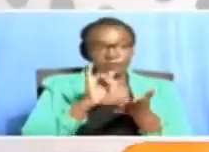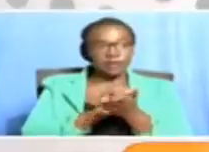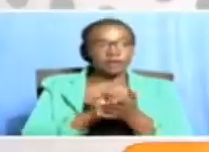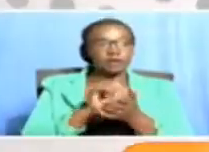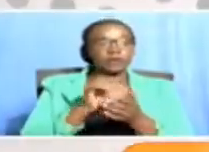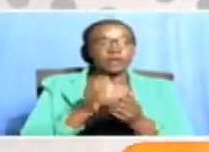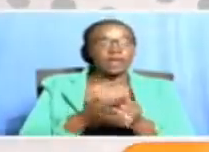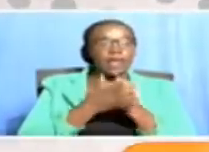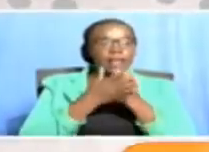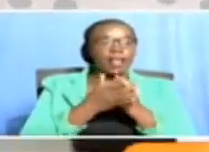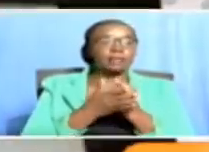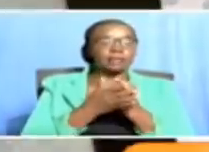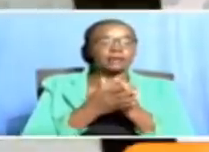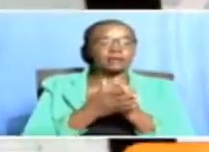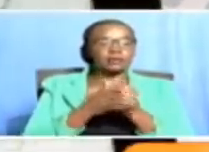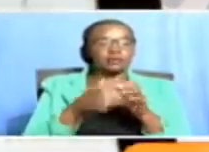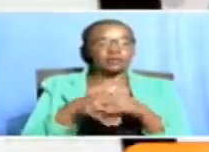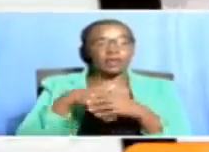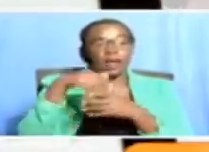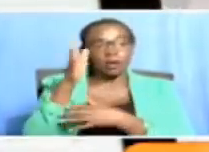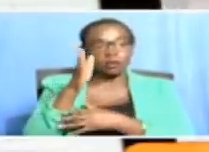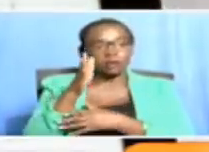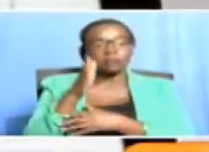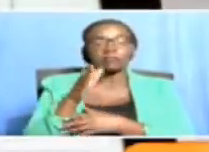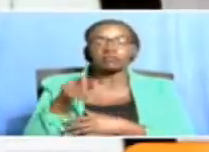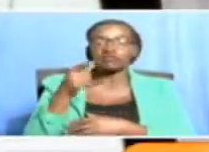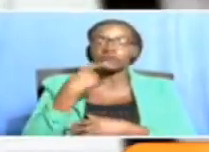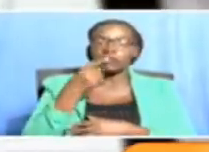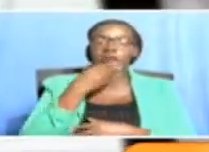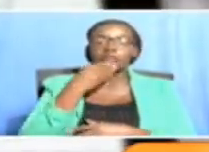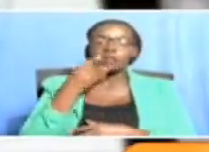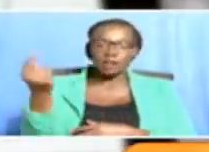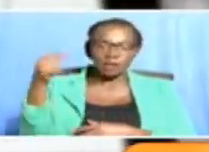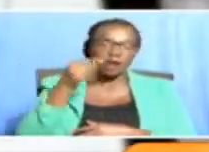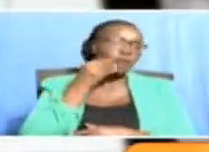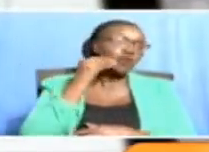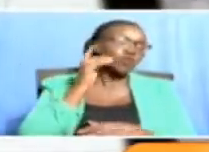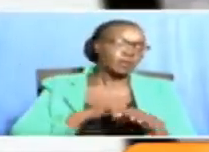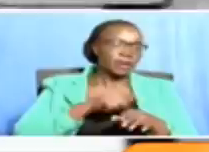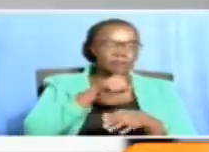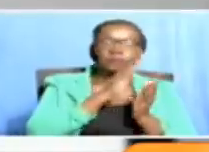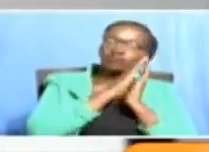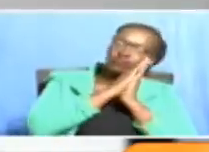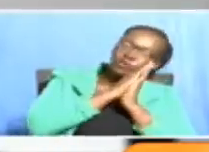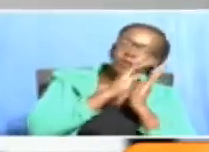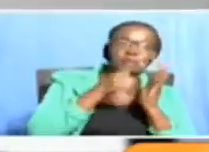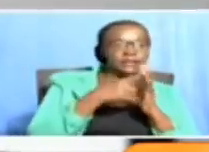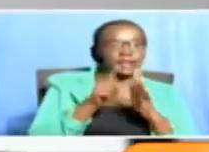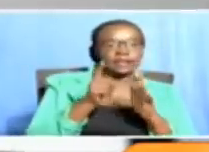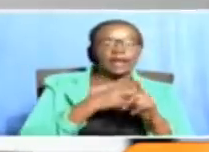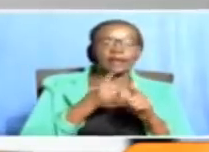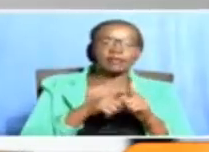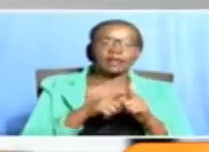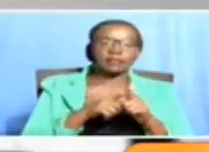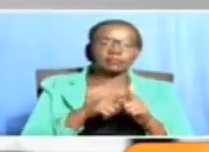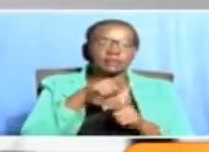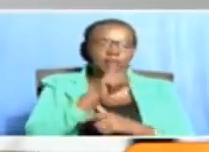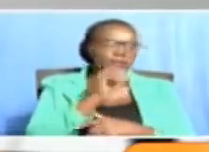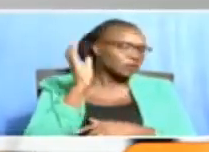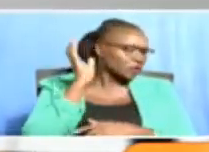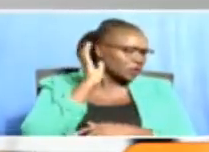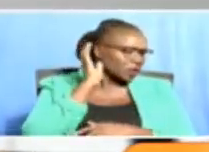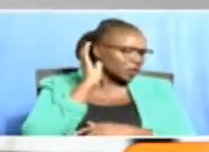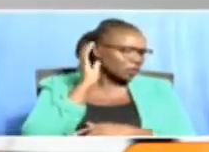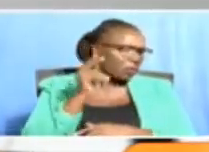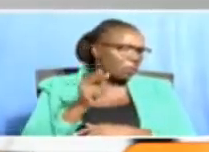anchor. According to Maribe, Irungu walked into the house while she was already in bed. Shortly after, Maribe states that she heard a